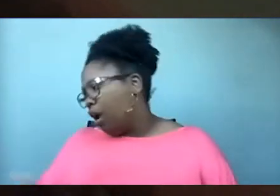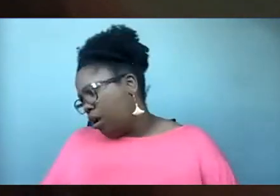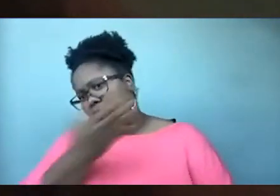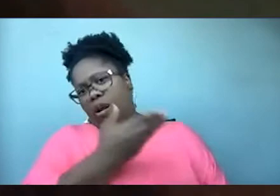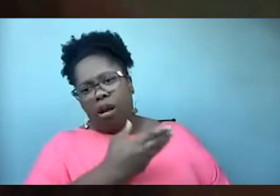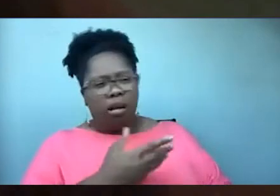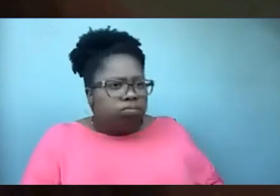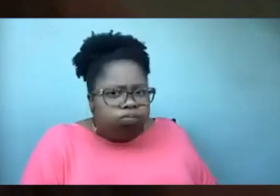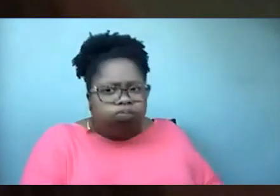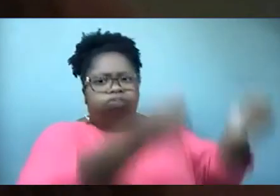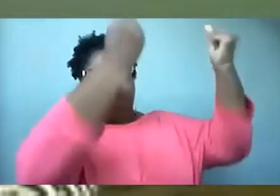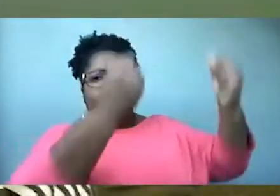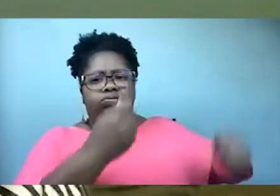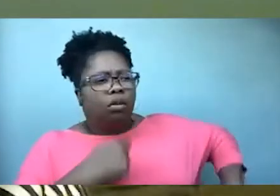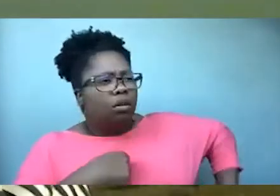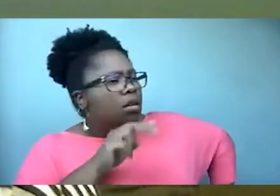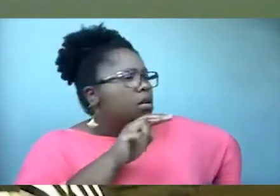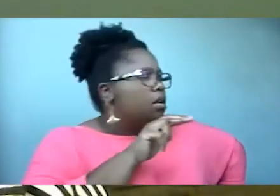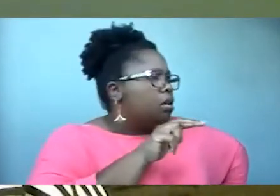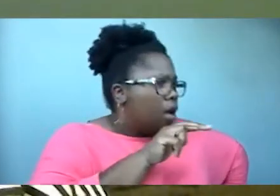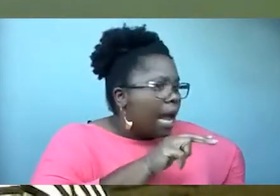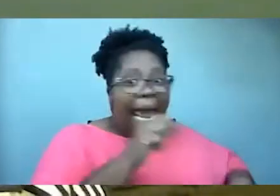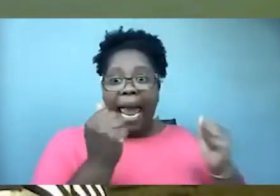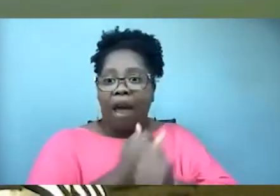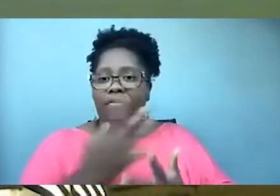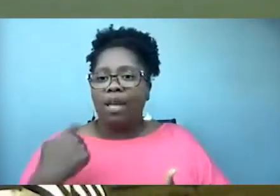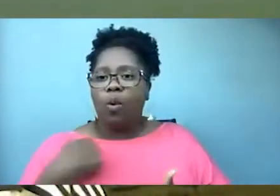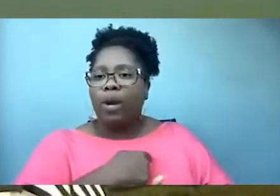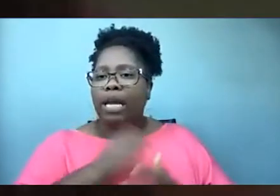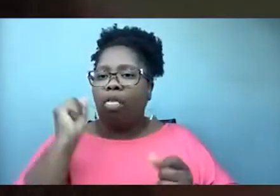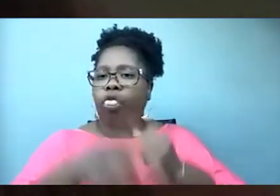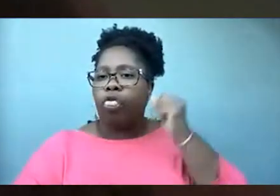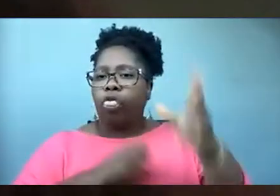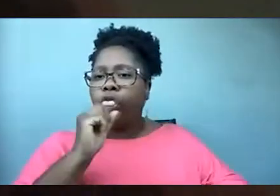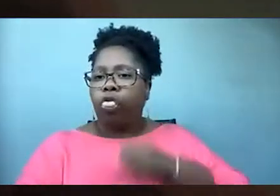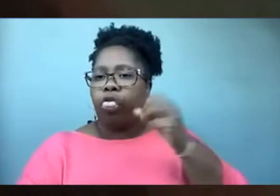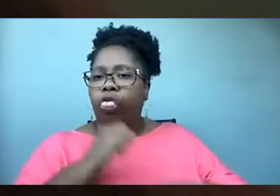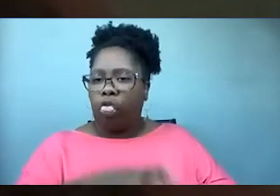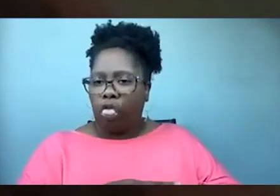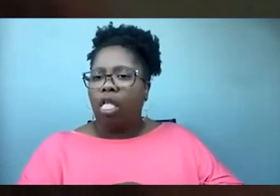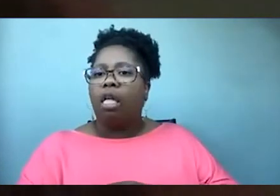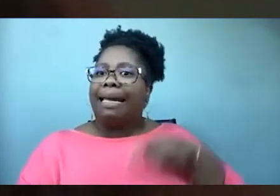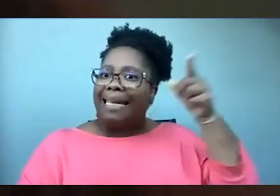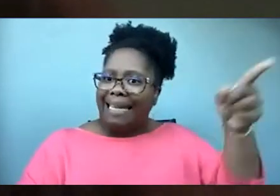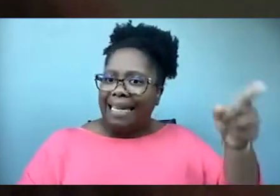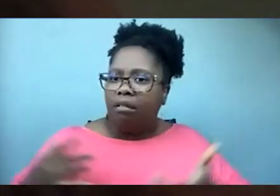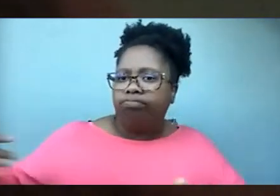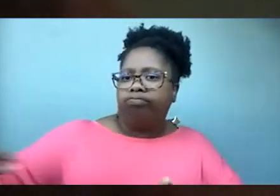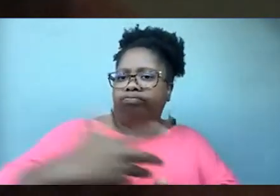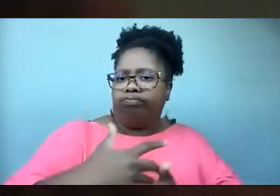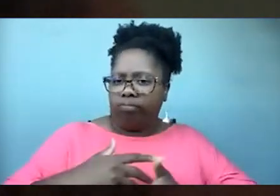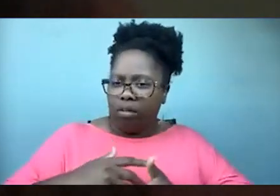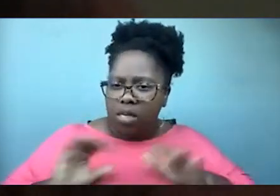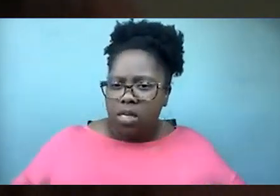and brought them back to life. And in that moment, I said, ooh, I want to be an artist. To me, that was art and it was